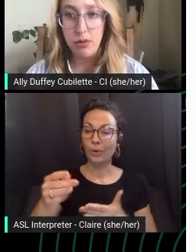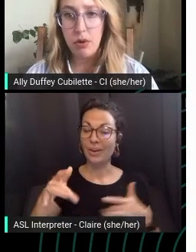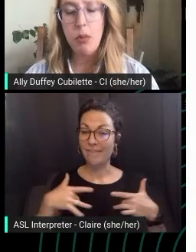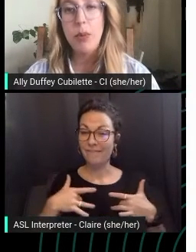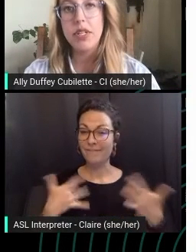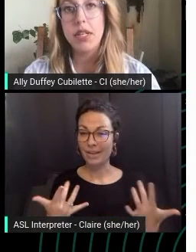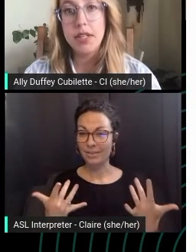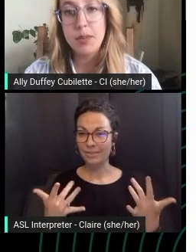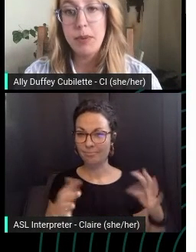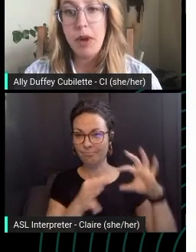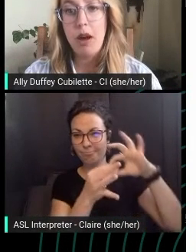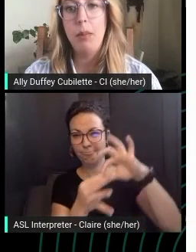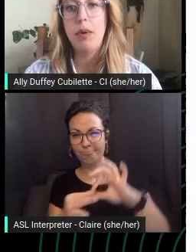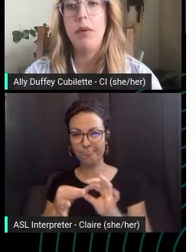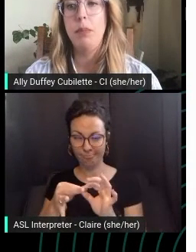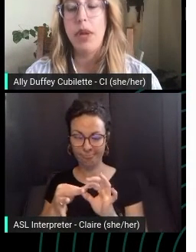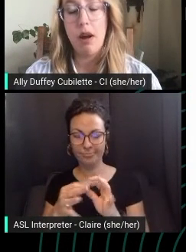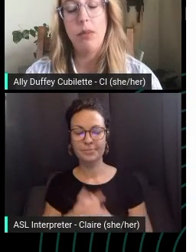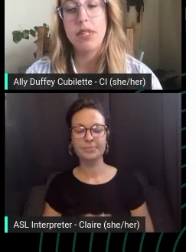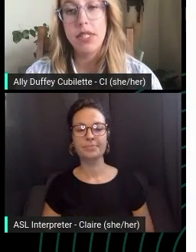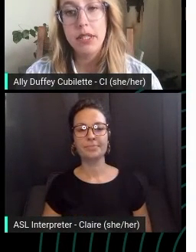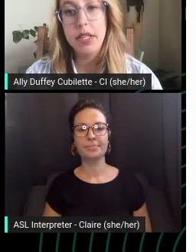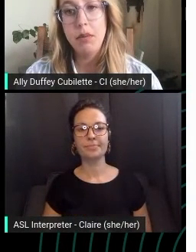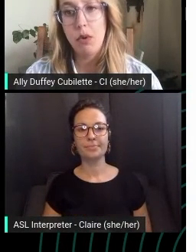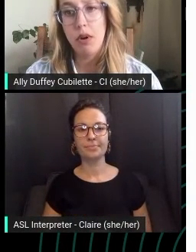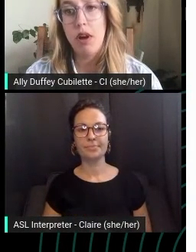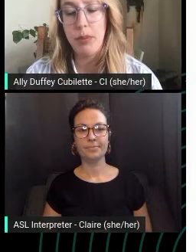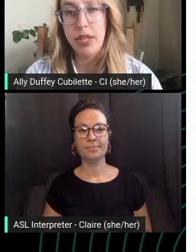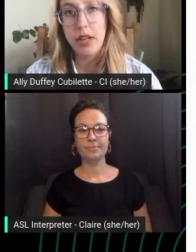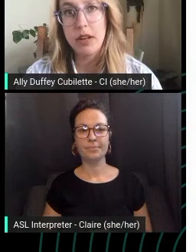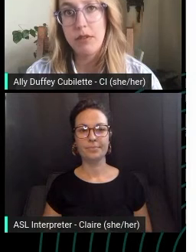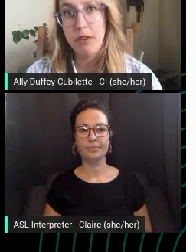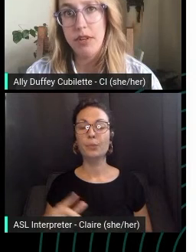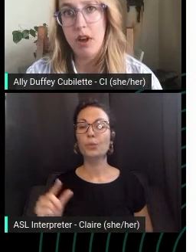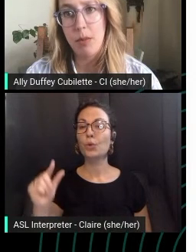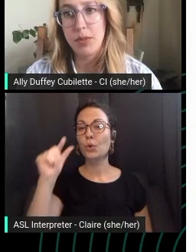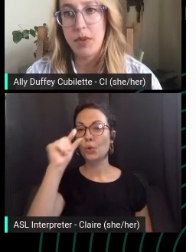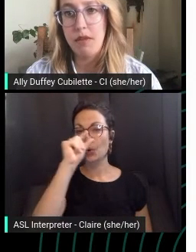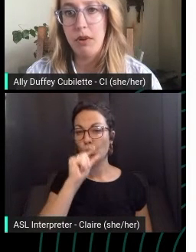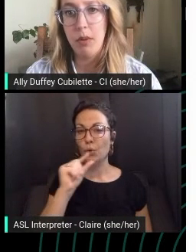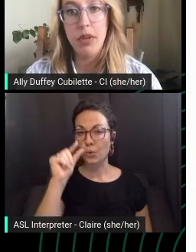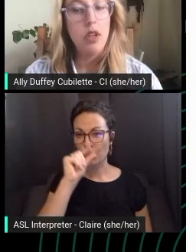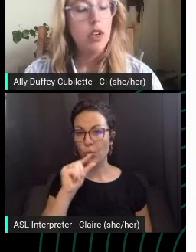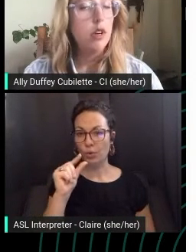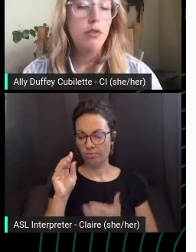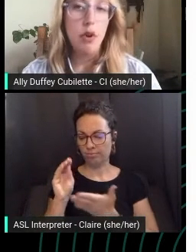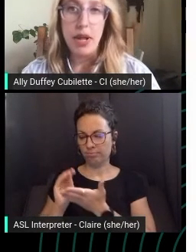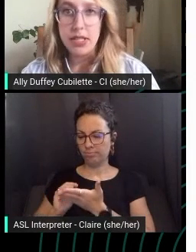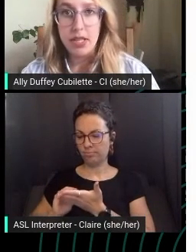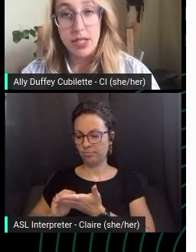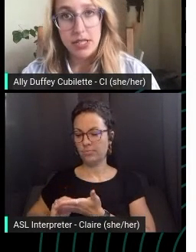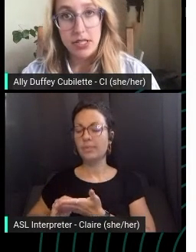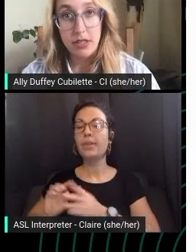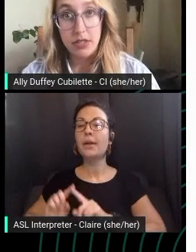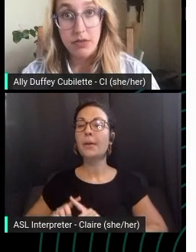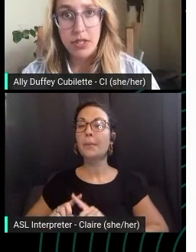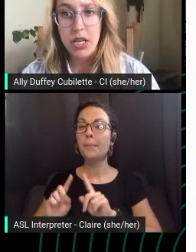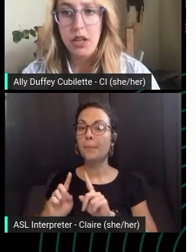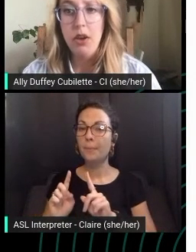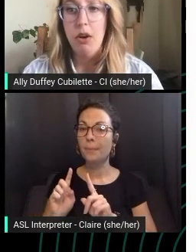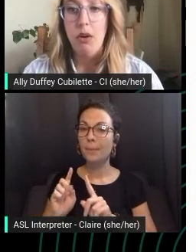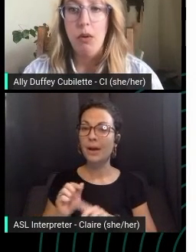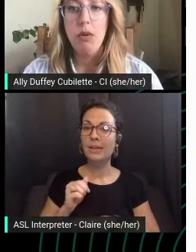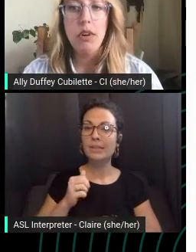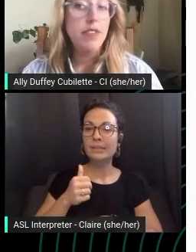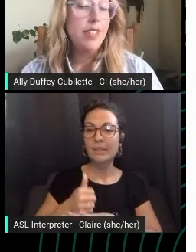by Google, but it does become slightly more complicated if your e-commerce platform formats that data slightly